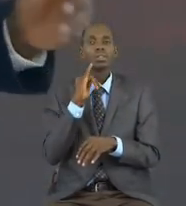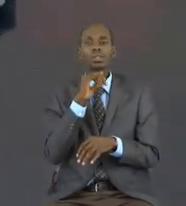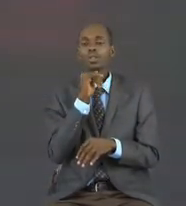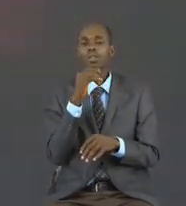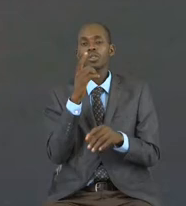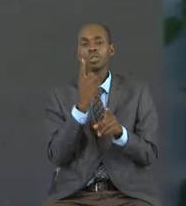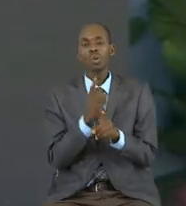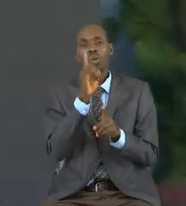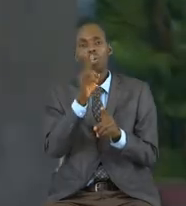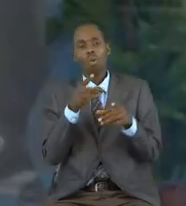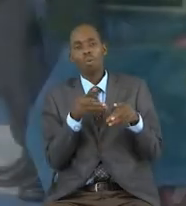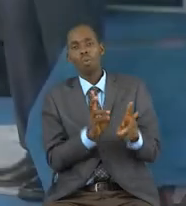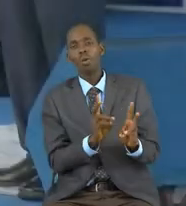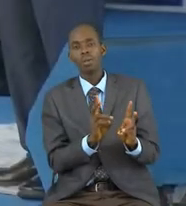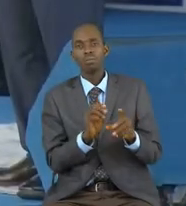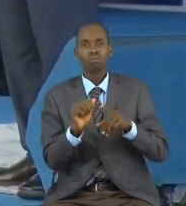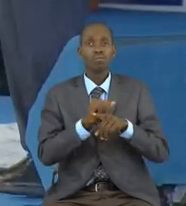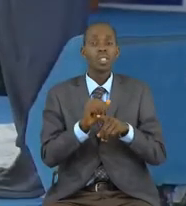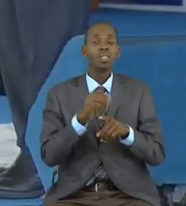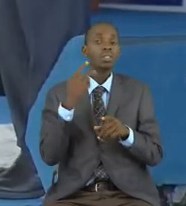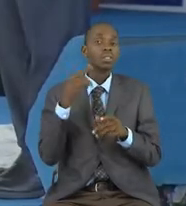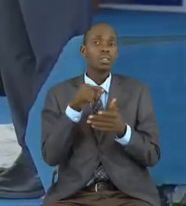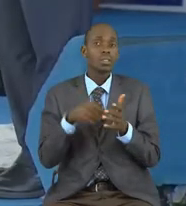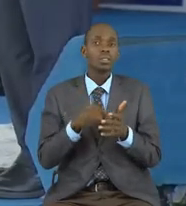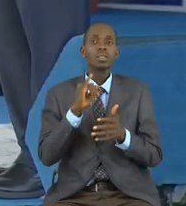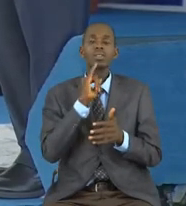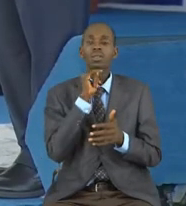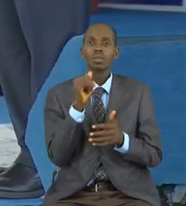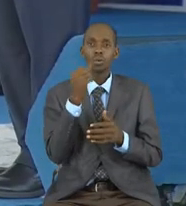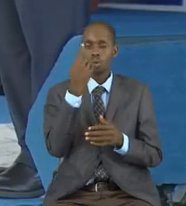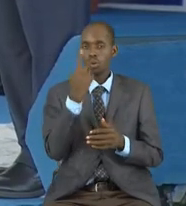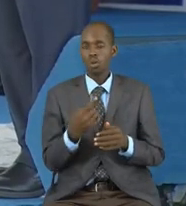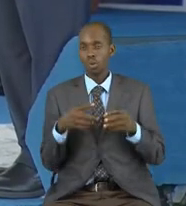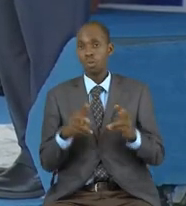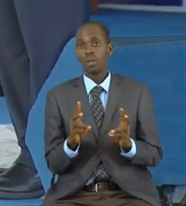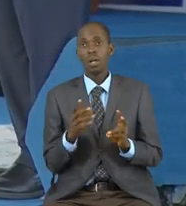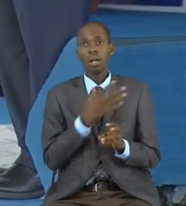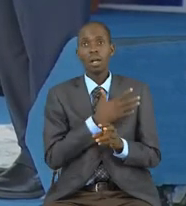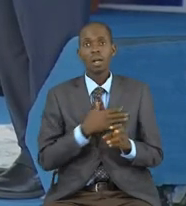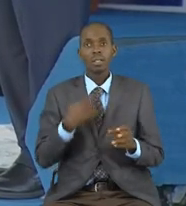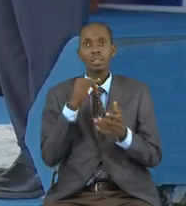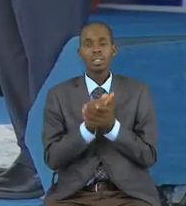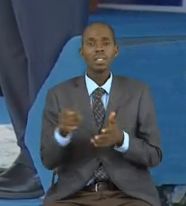comes, this is the only way he must act. And then it says, they were assembled